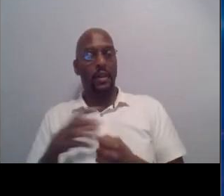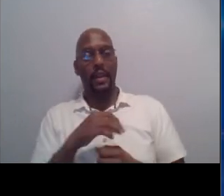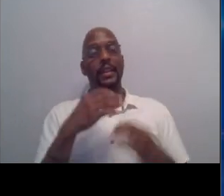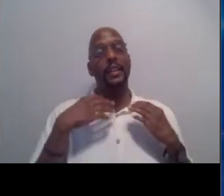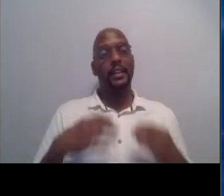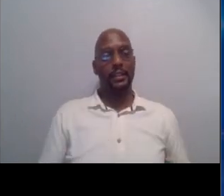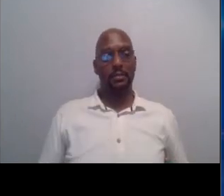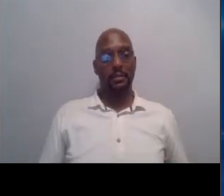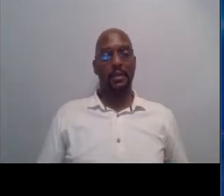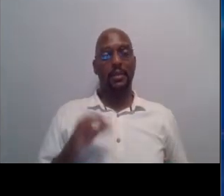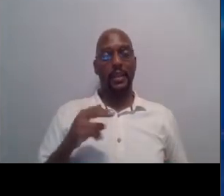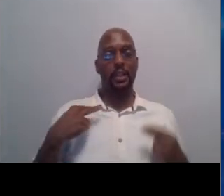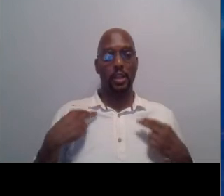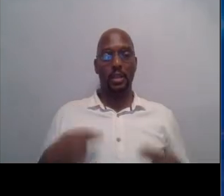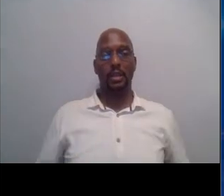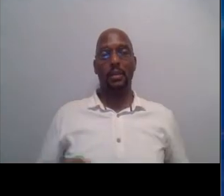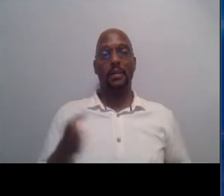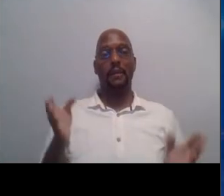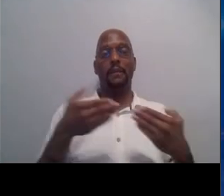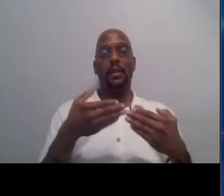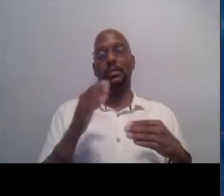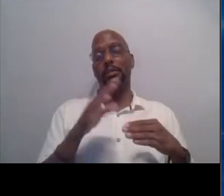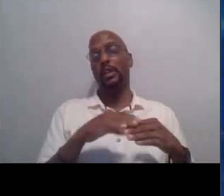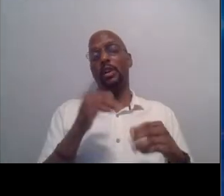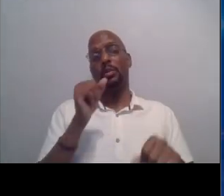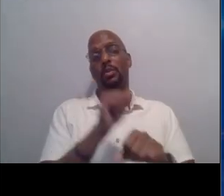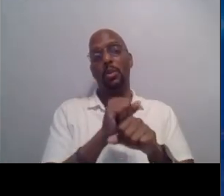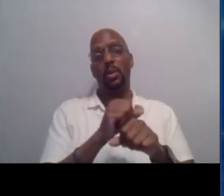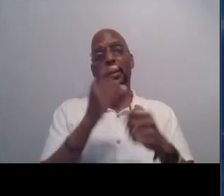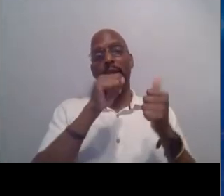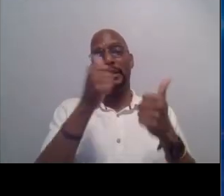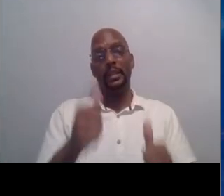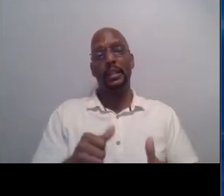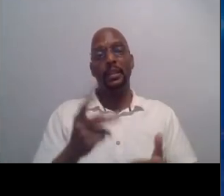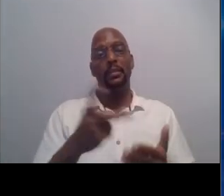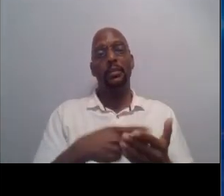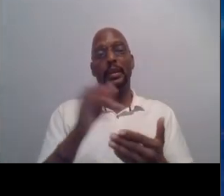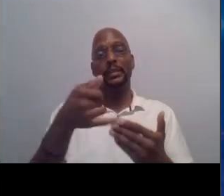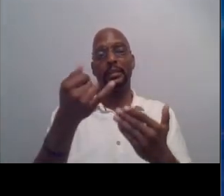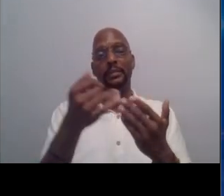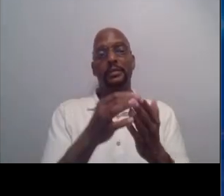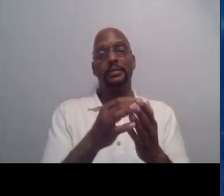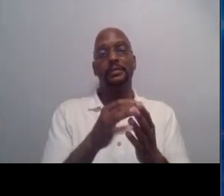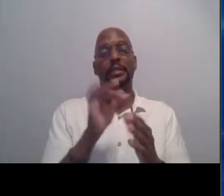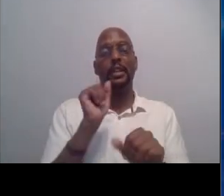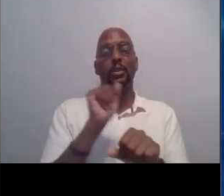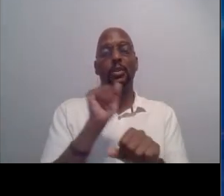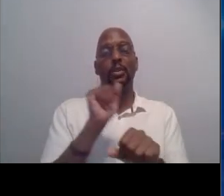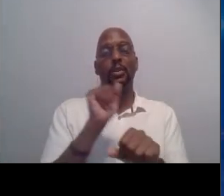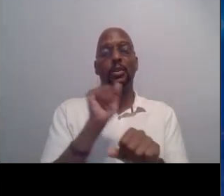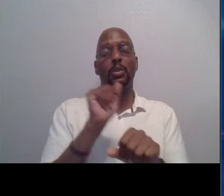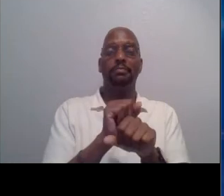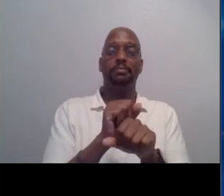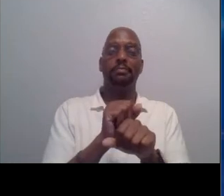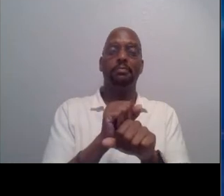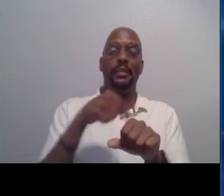that human-centric focus on designing projects that's worked in this